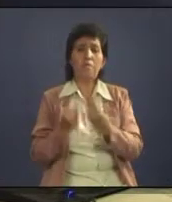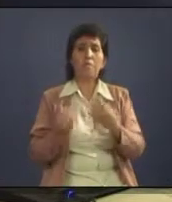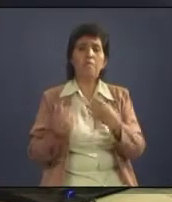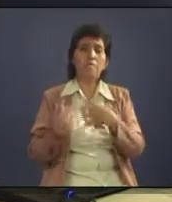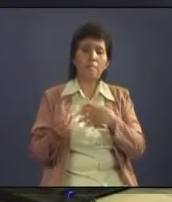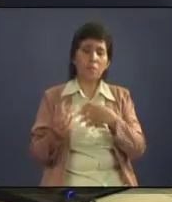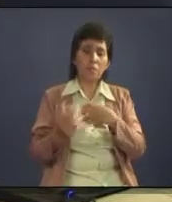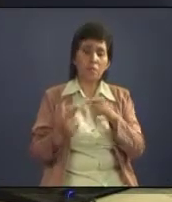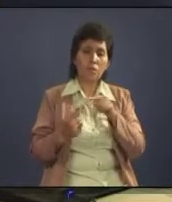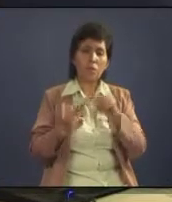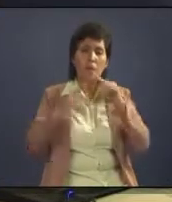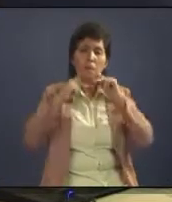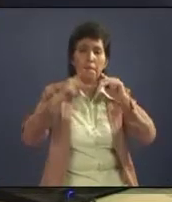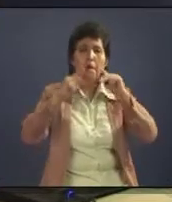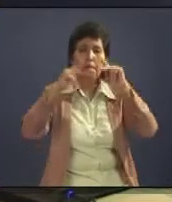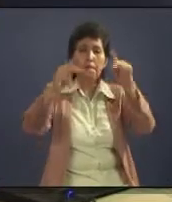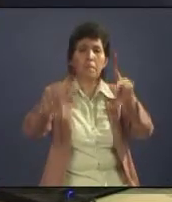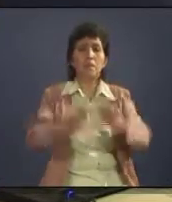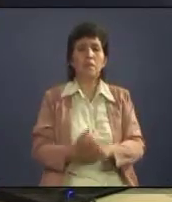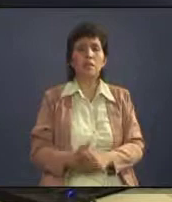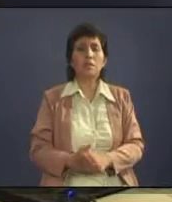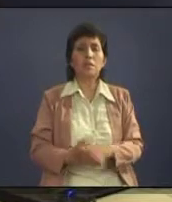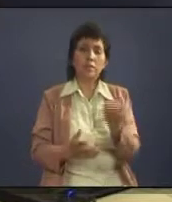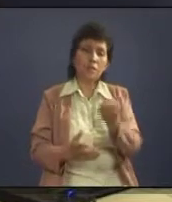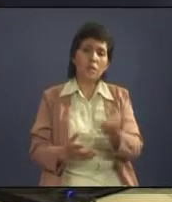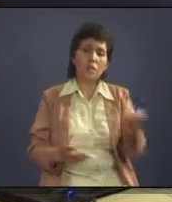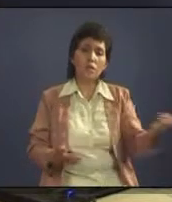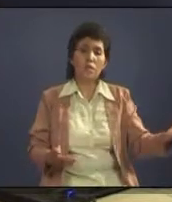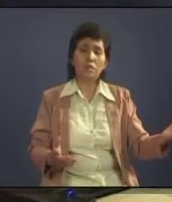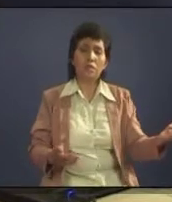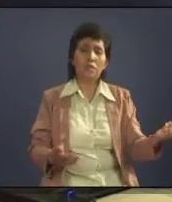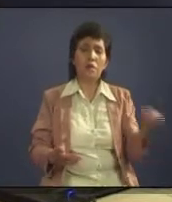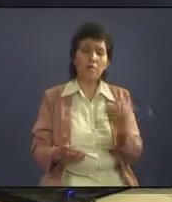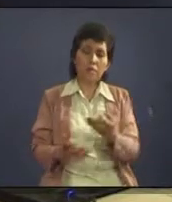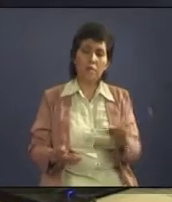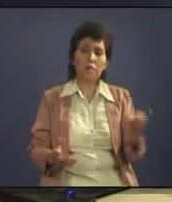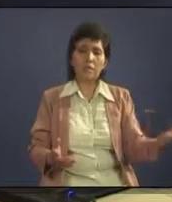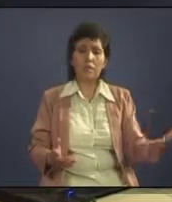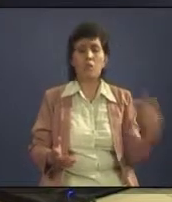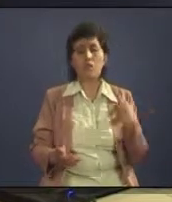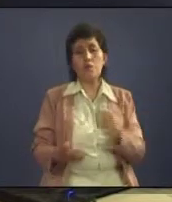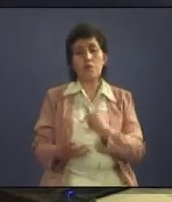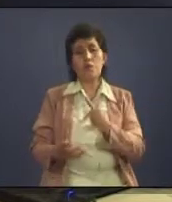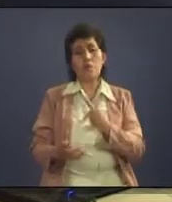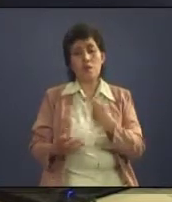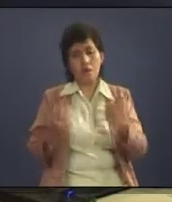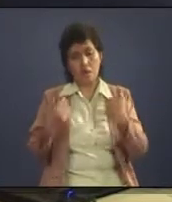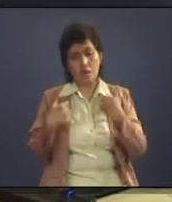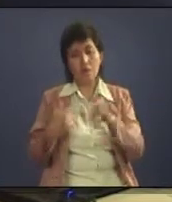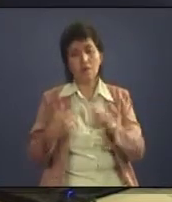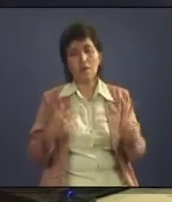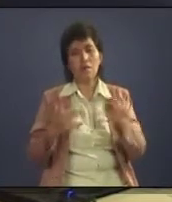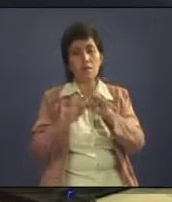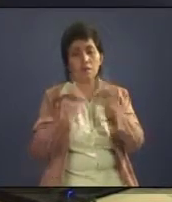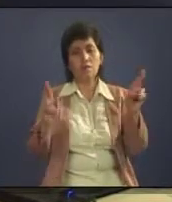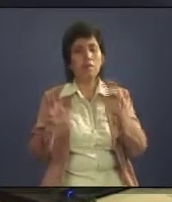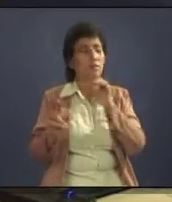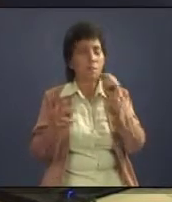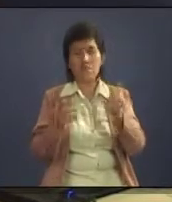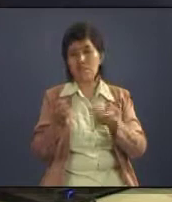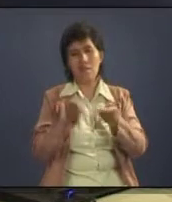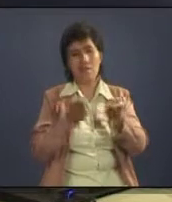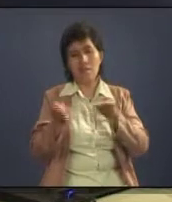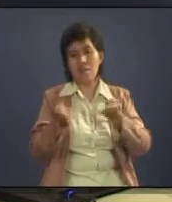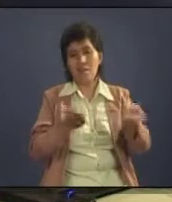have complained to the public that the equipment or the facilities that we provide do not cater to